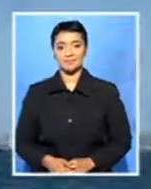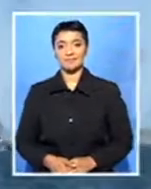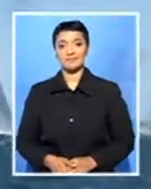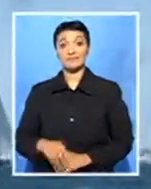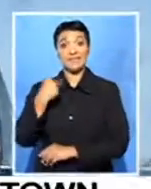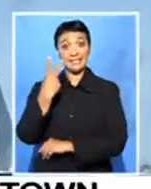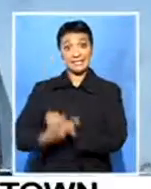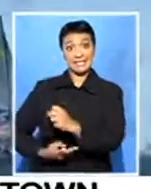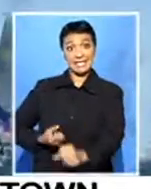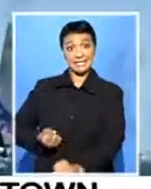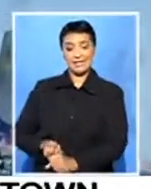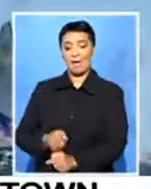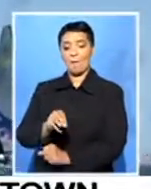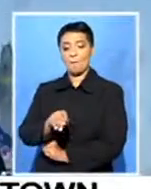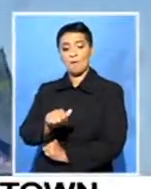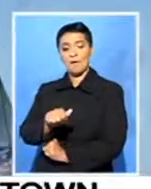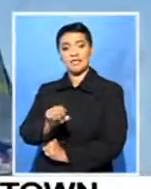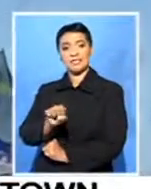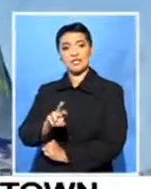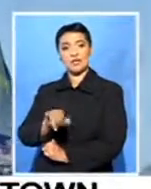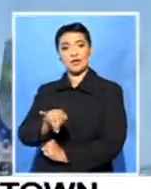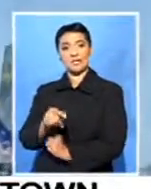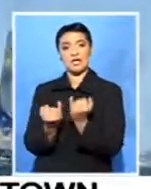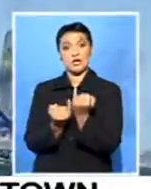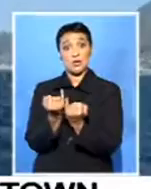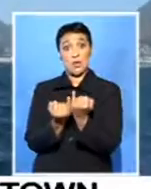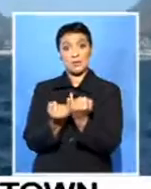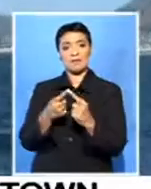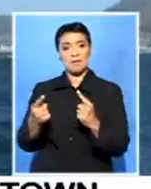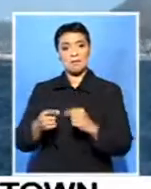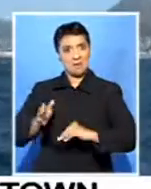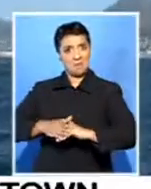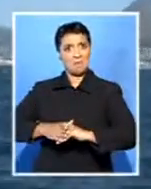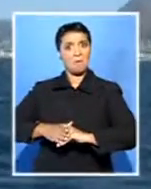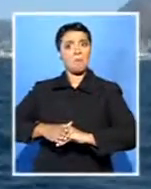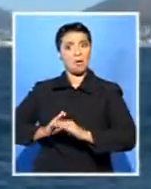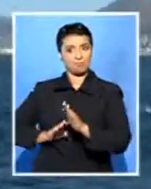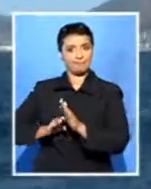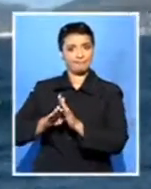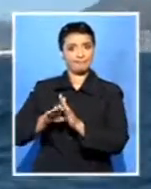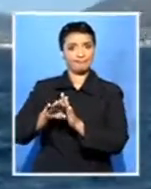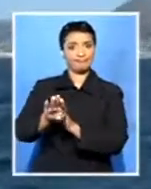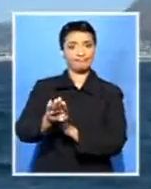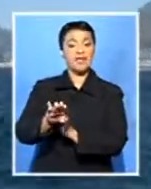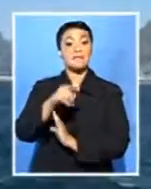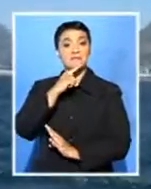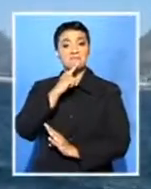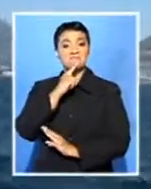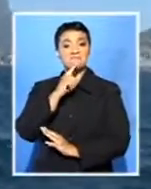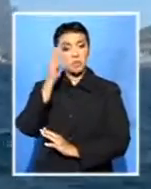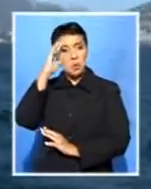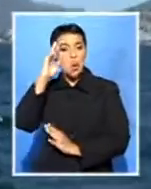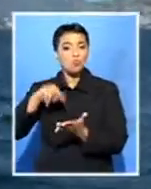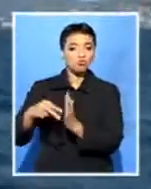It's only the second year of the Maserati Cape Town Race Week, but the event is going from strength to strength. Each day, the course has been set up